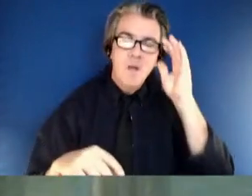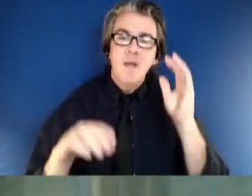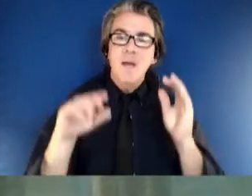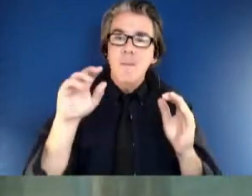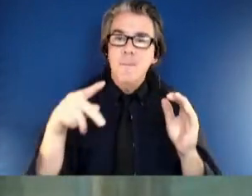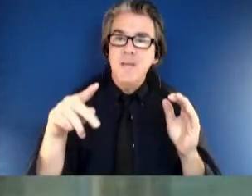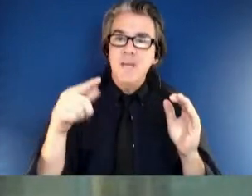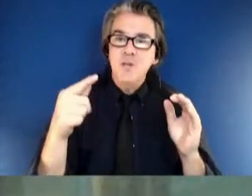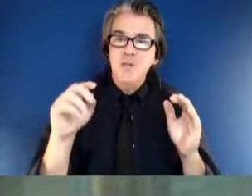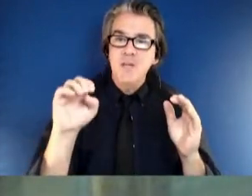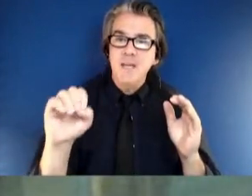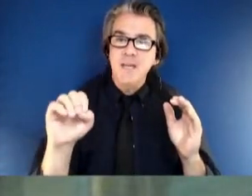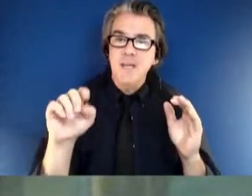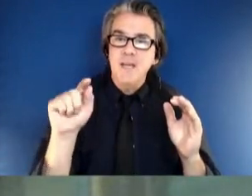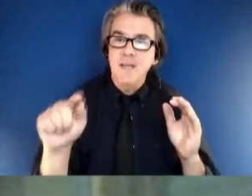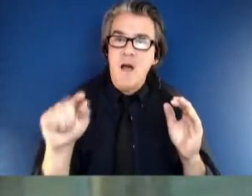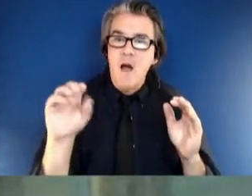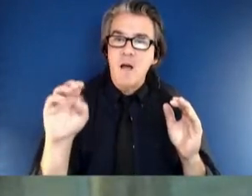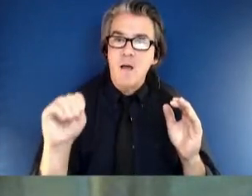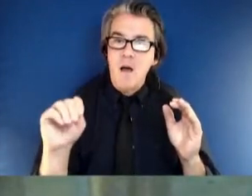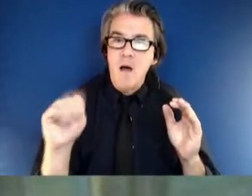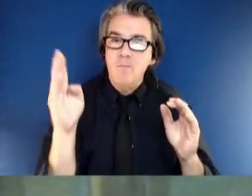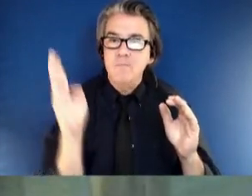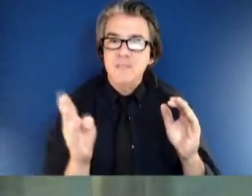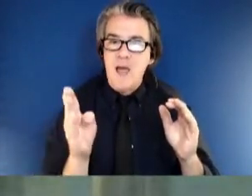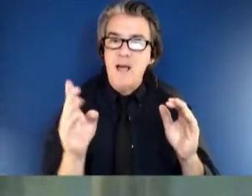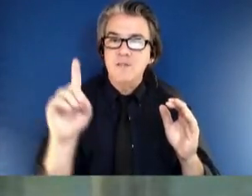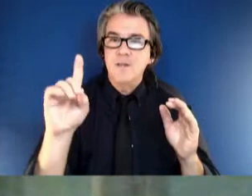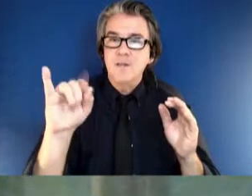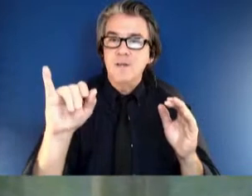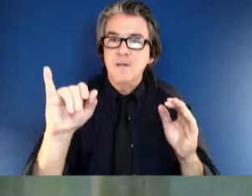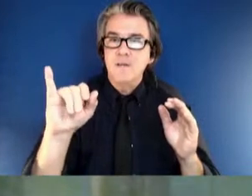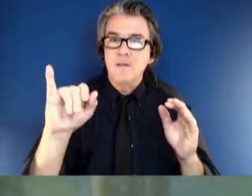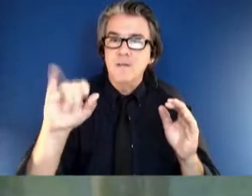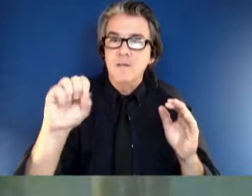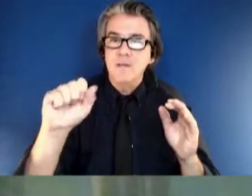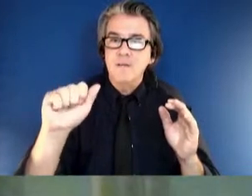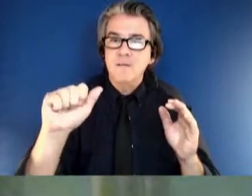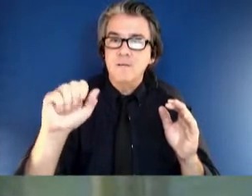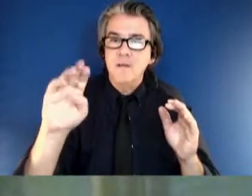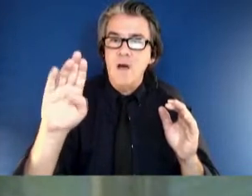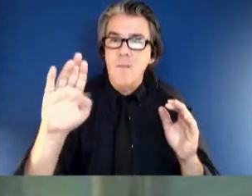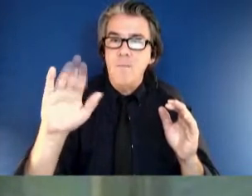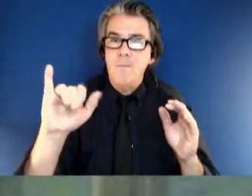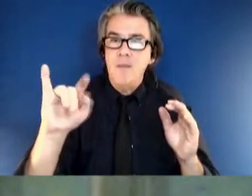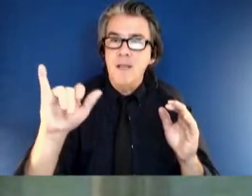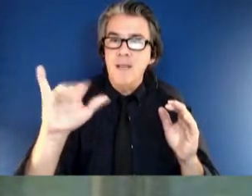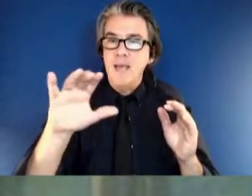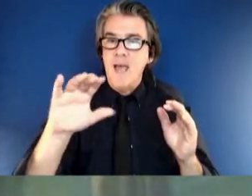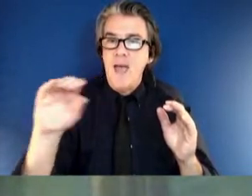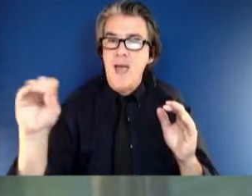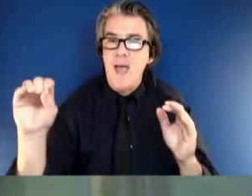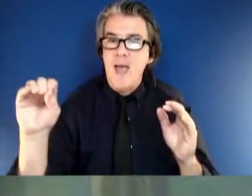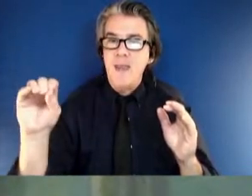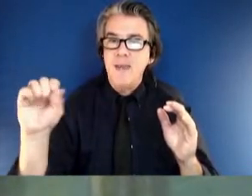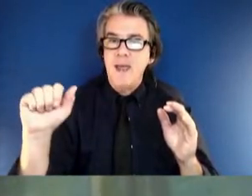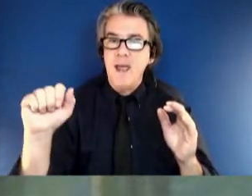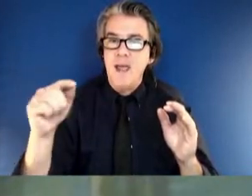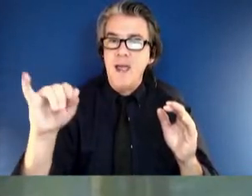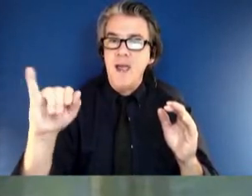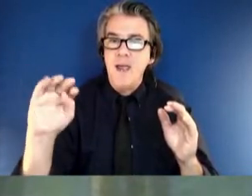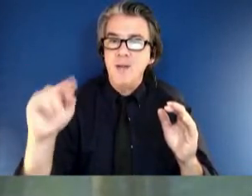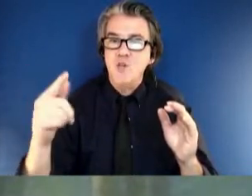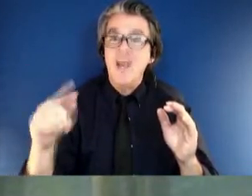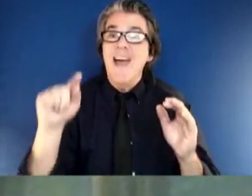pge.com/disability and aging. There's a list of participating food banks. Now, we are adding to that regularly, and so we continue